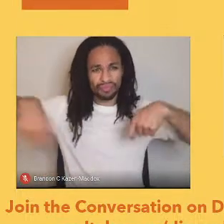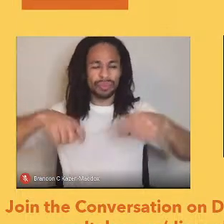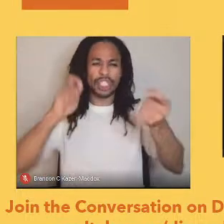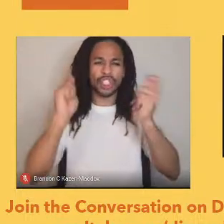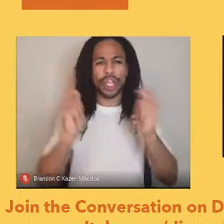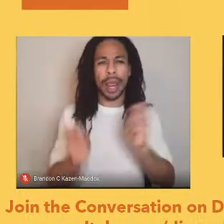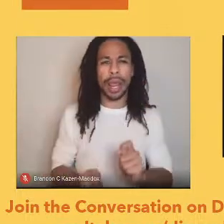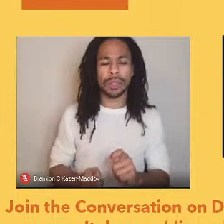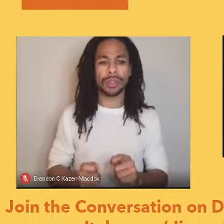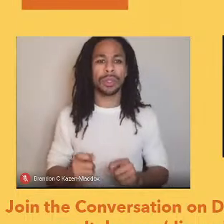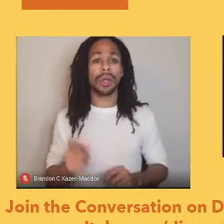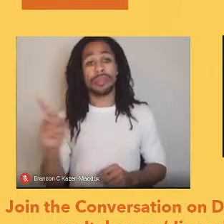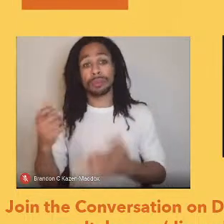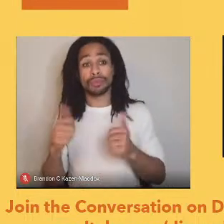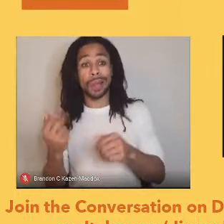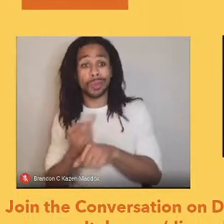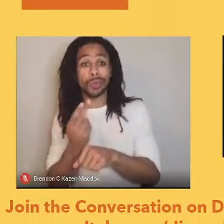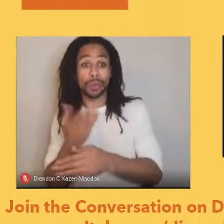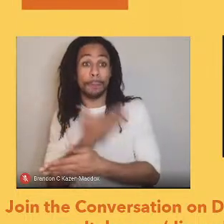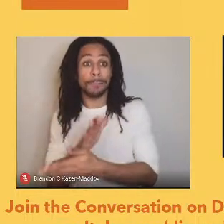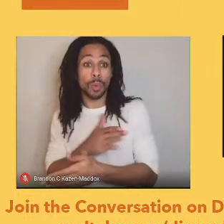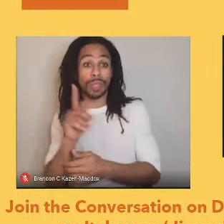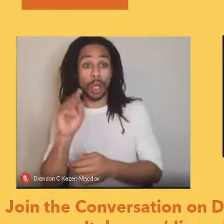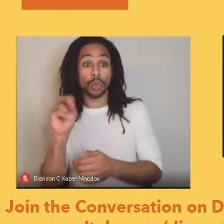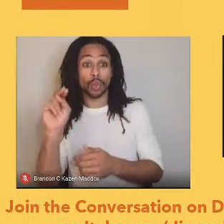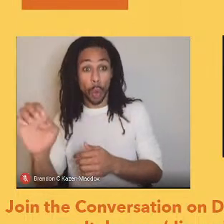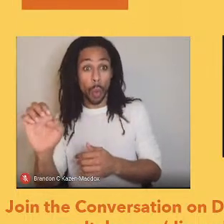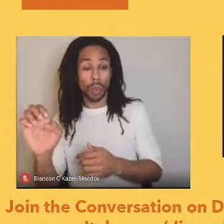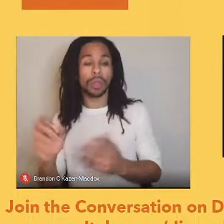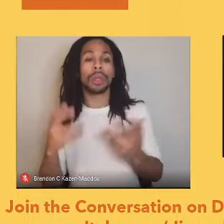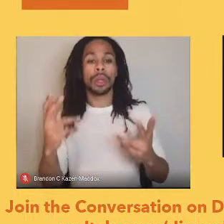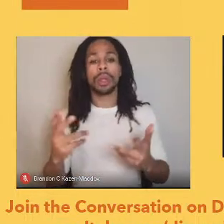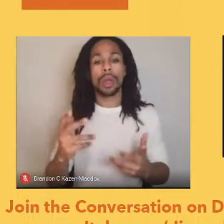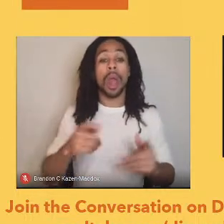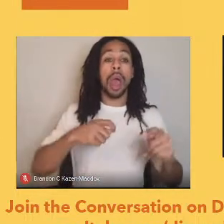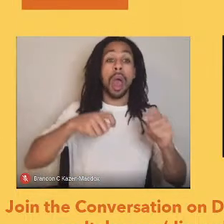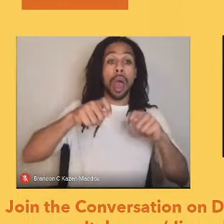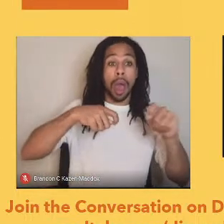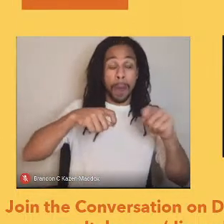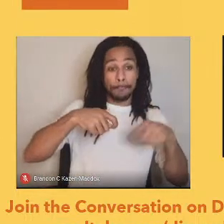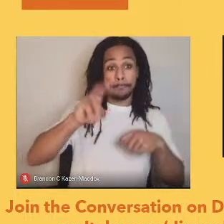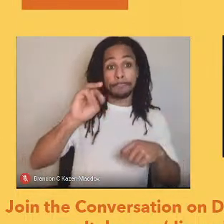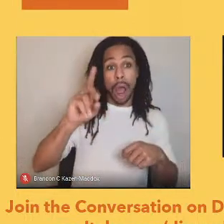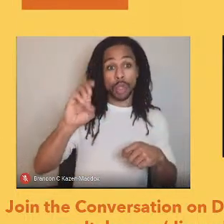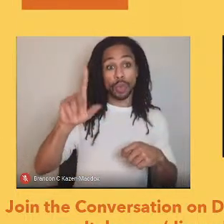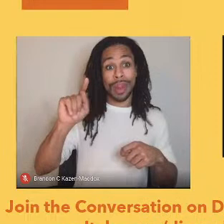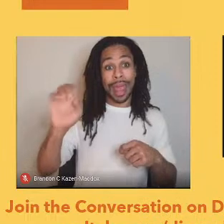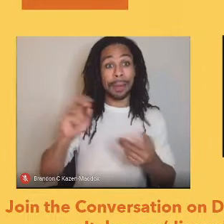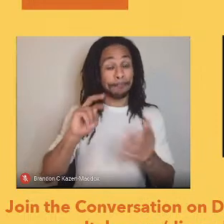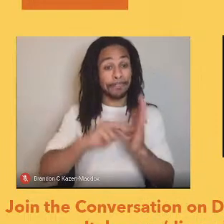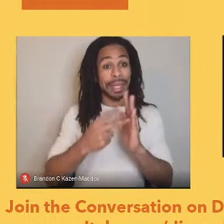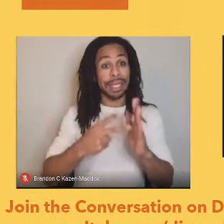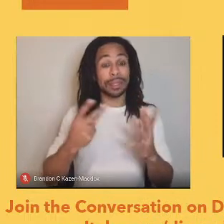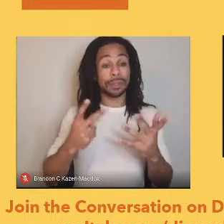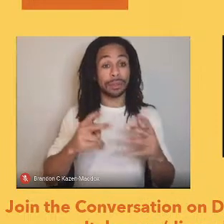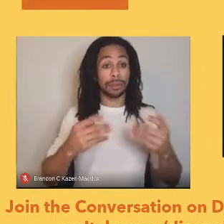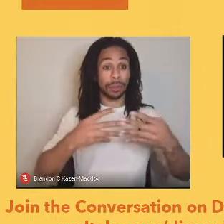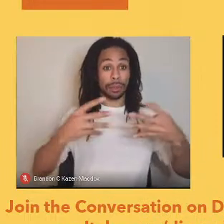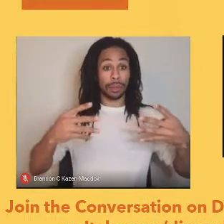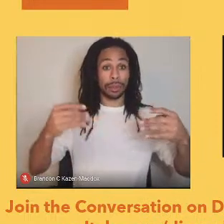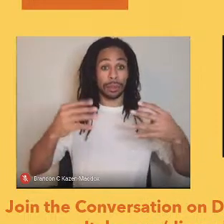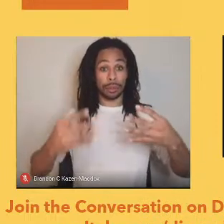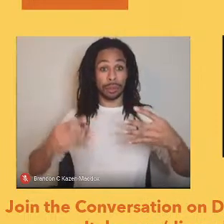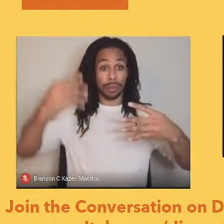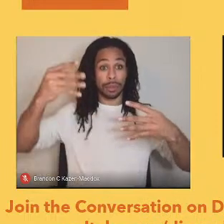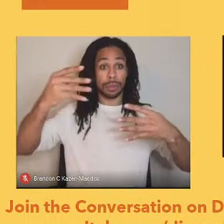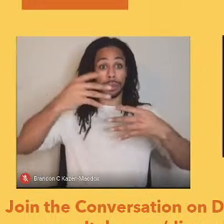Now, as musicians, there's two different ways we can interpret that. Modulating as in changing from one key to the next, or as composers, we actually have